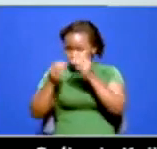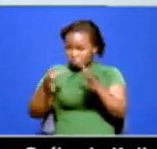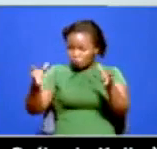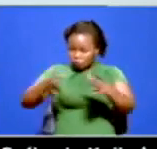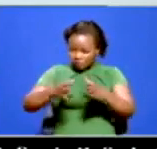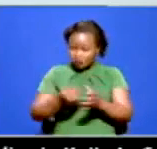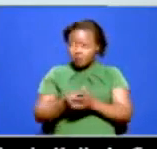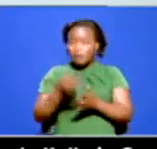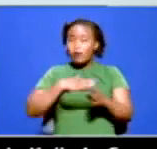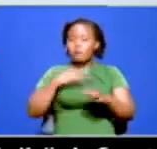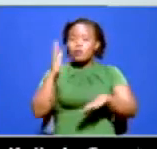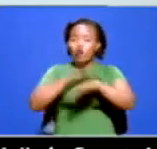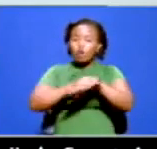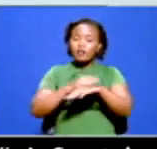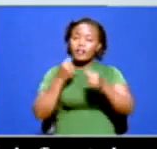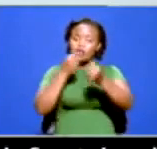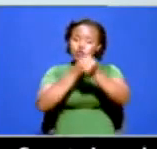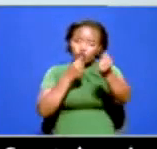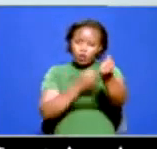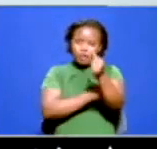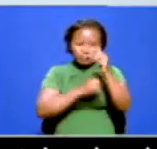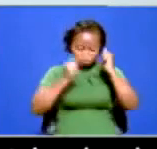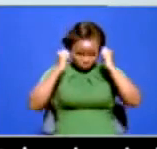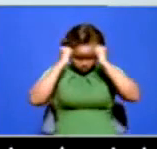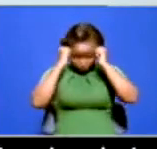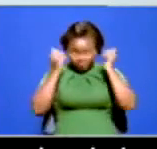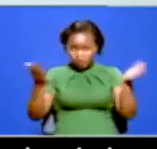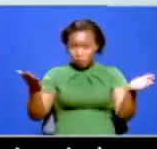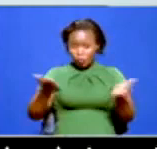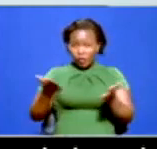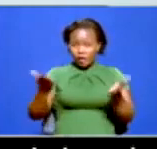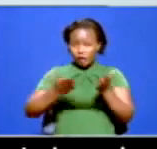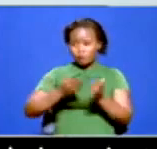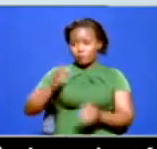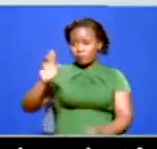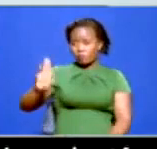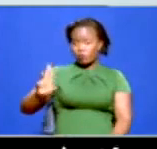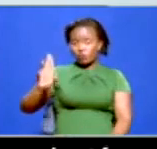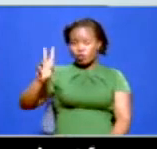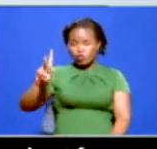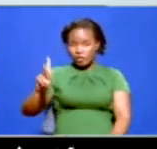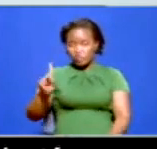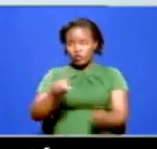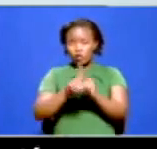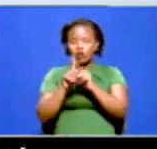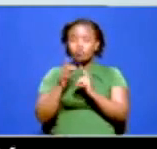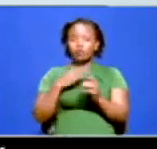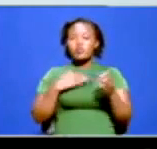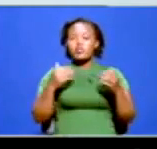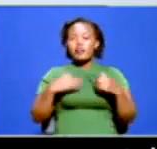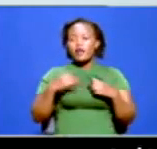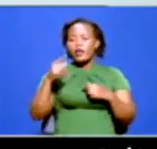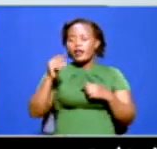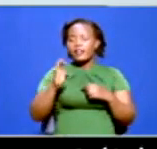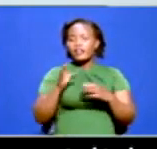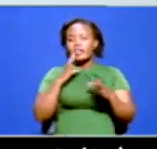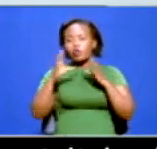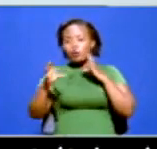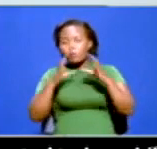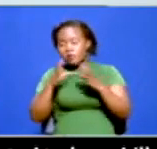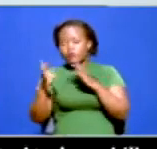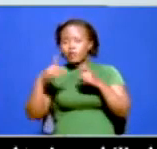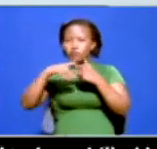I got a scholarship to study in the UK, and I did a telecoms engineering